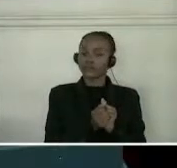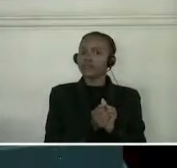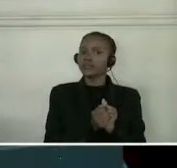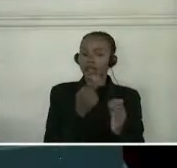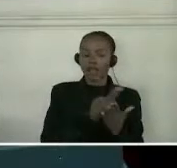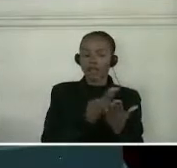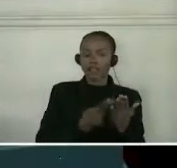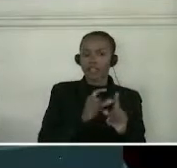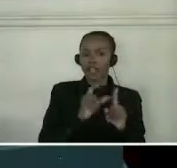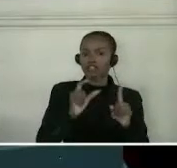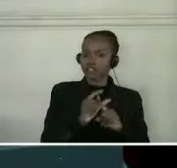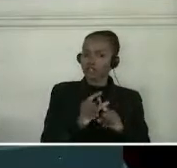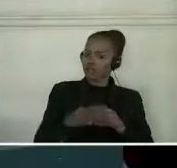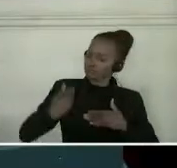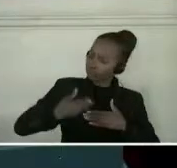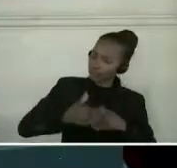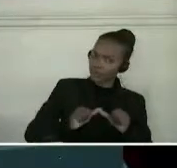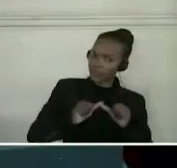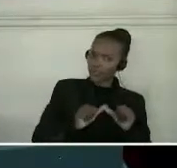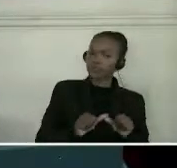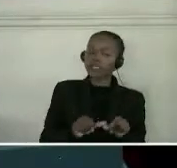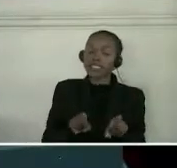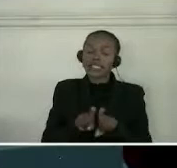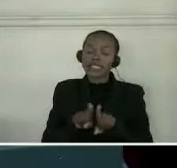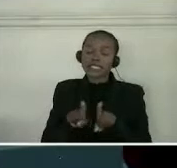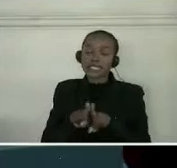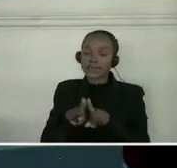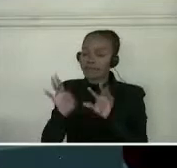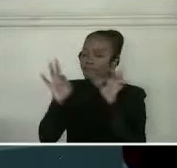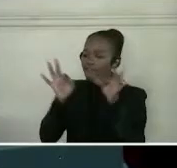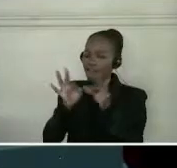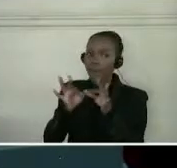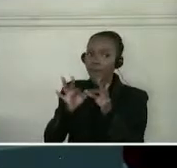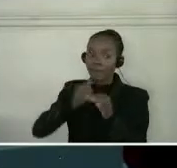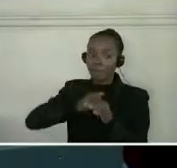throughout this journey to my family um